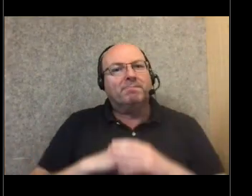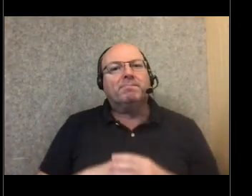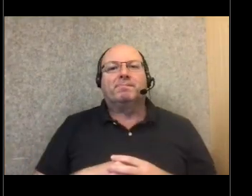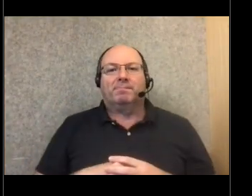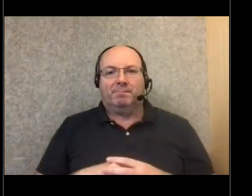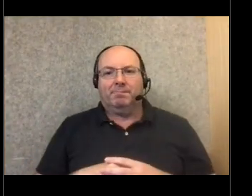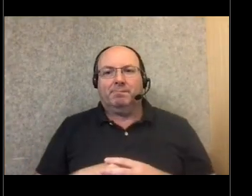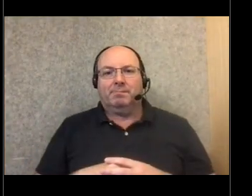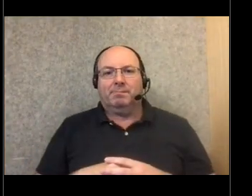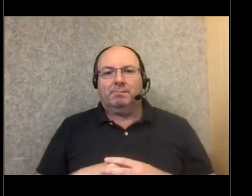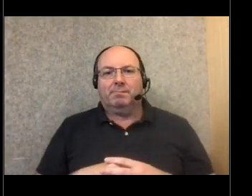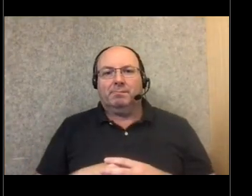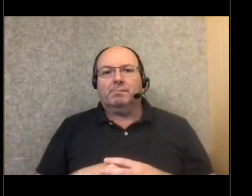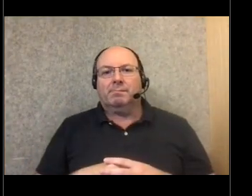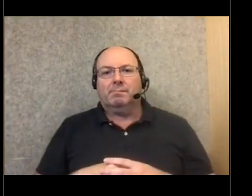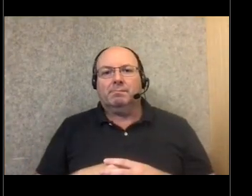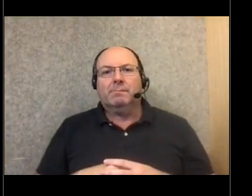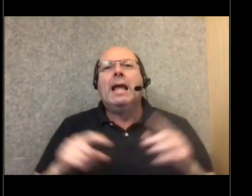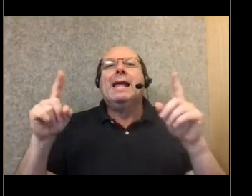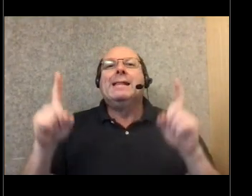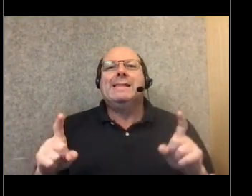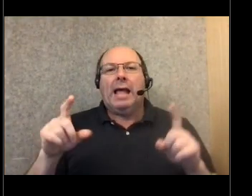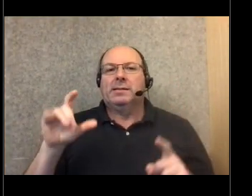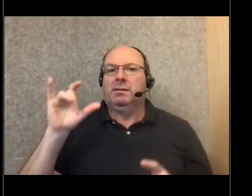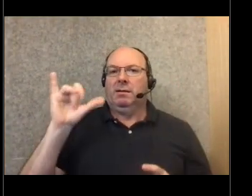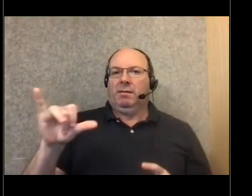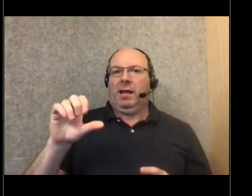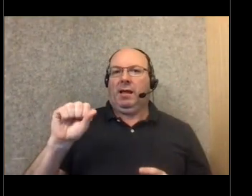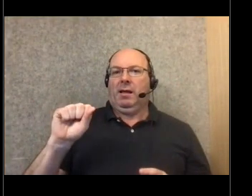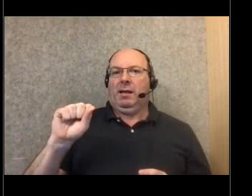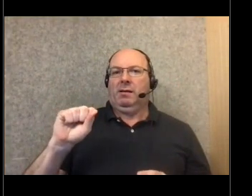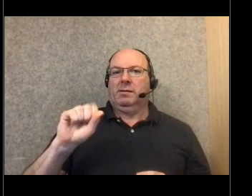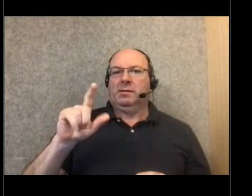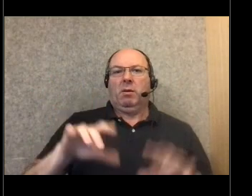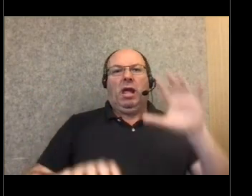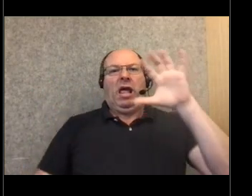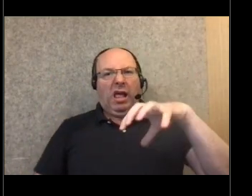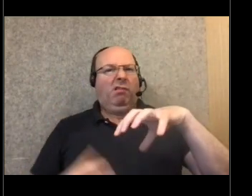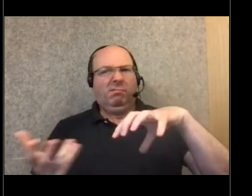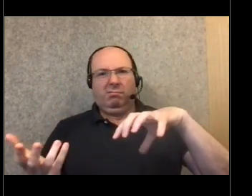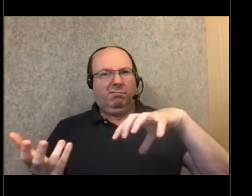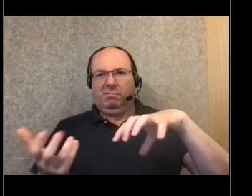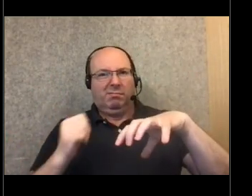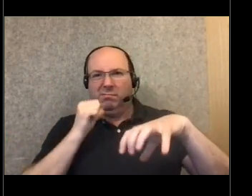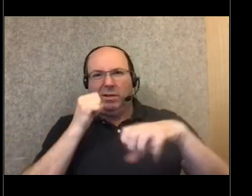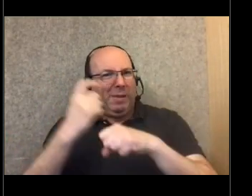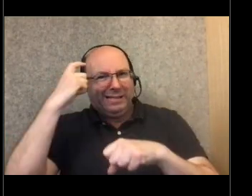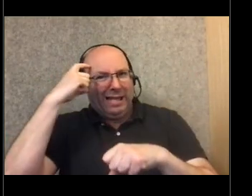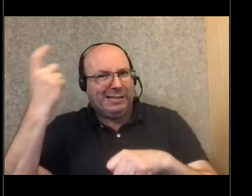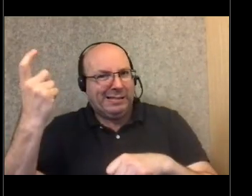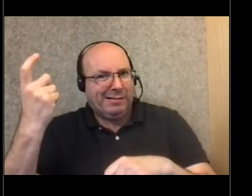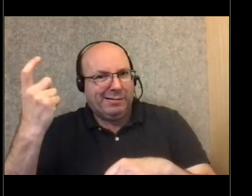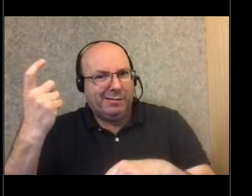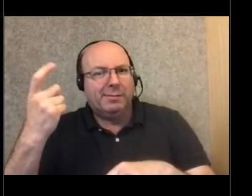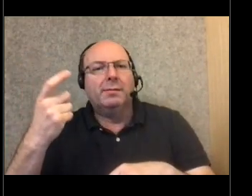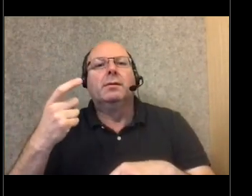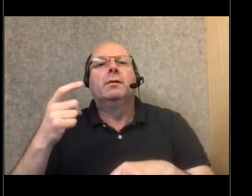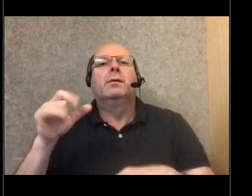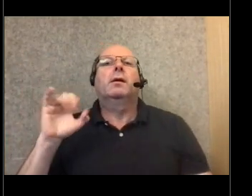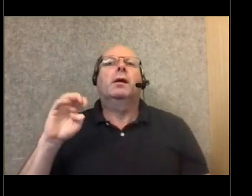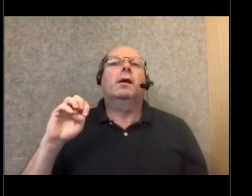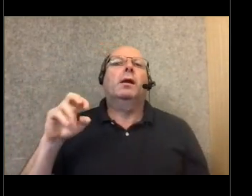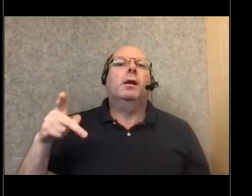Site and practicality test. Requirement 1 of the guidelines includes